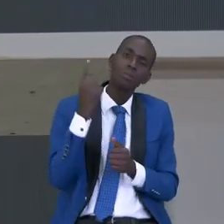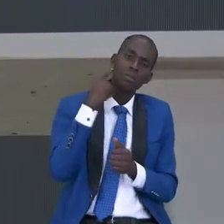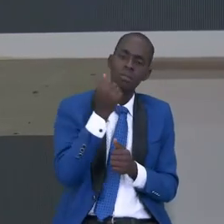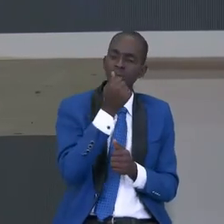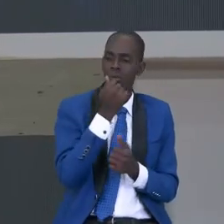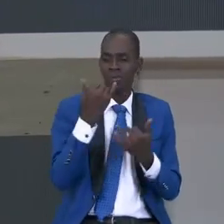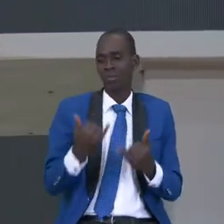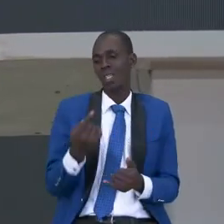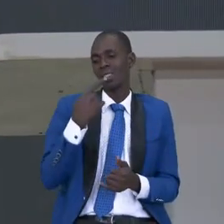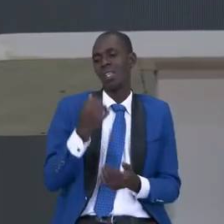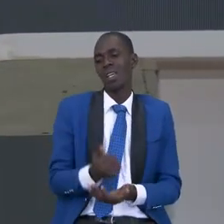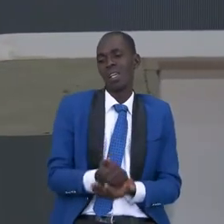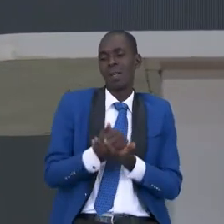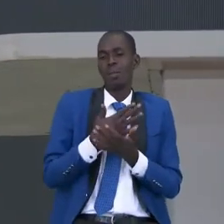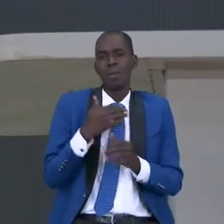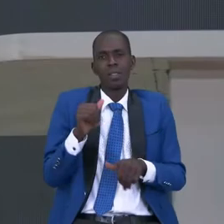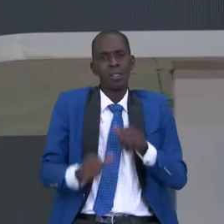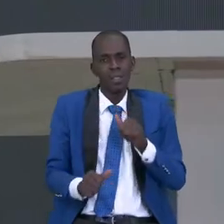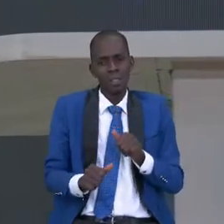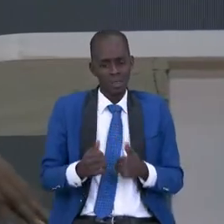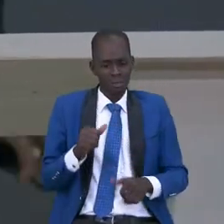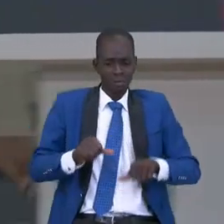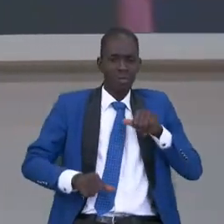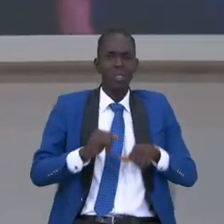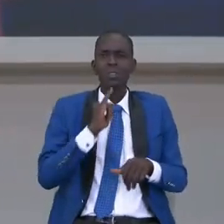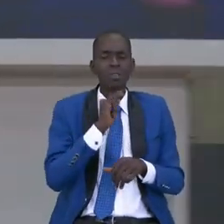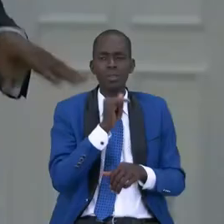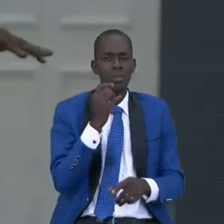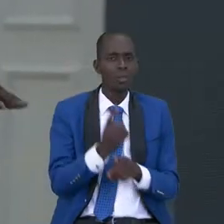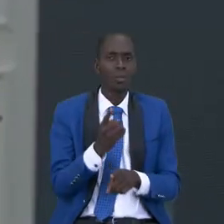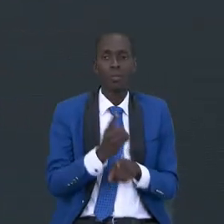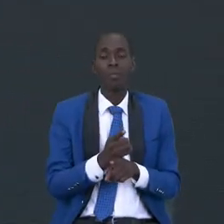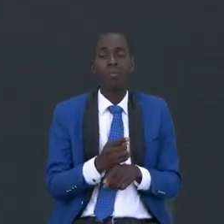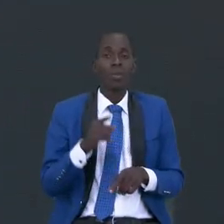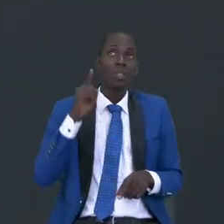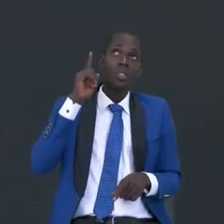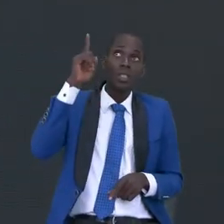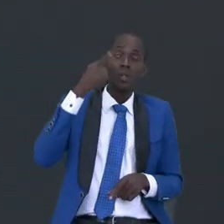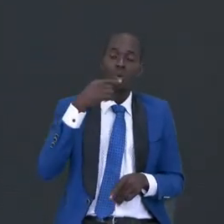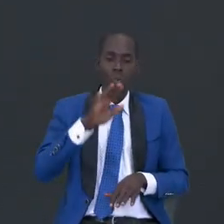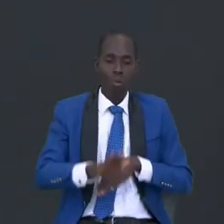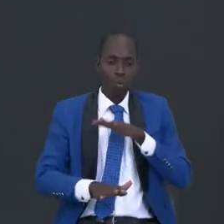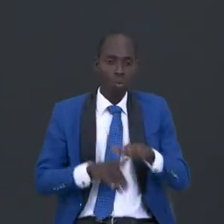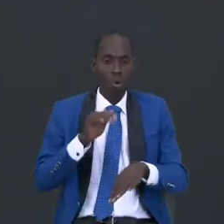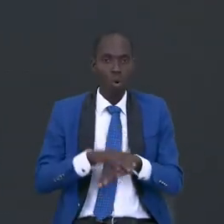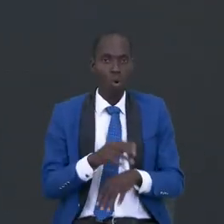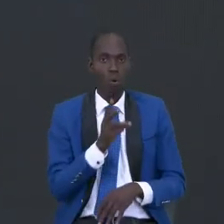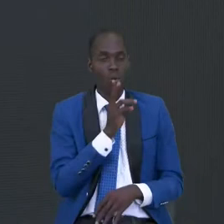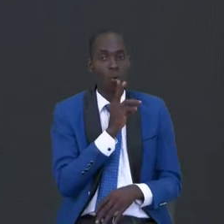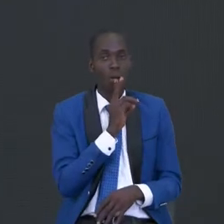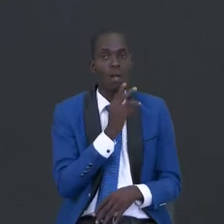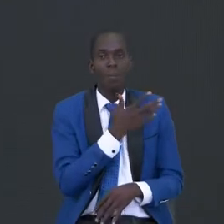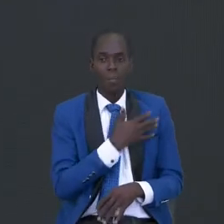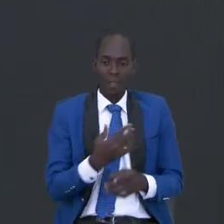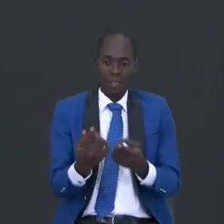my unbelief? Unbelief is unreasonable. He who walks on water. And then he came